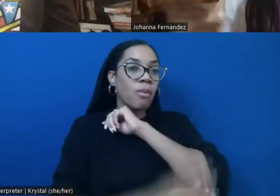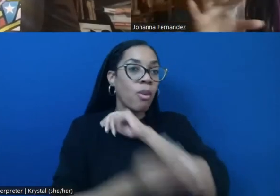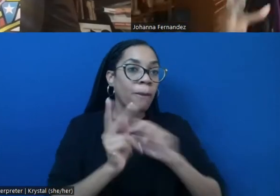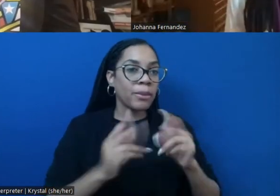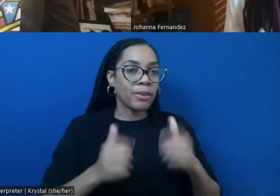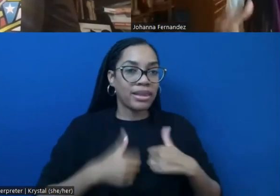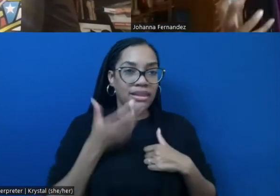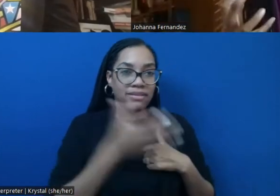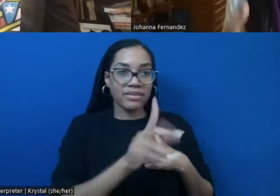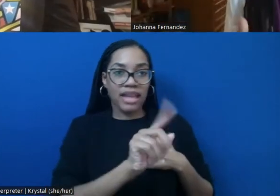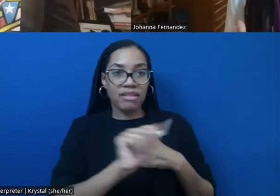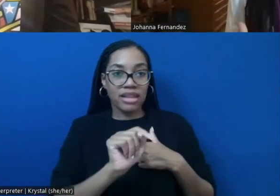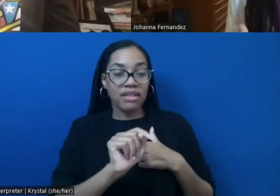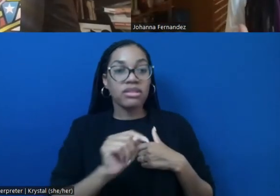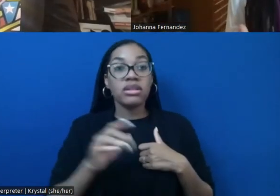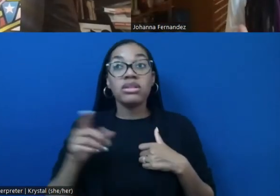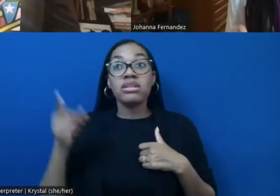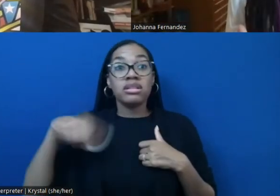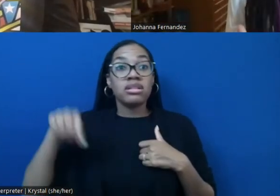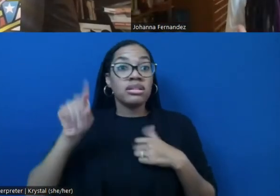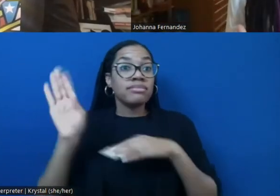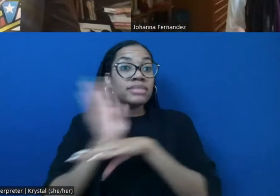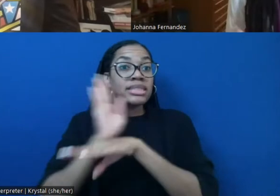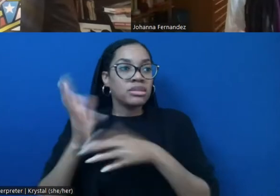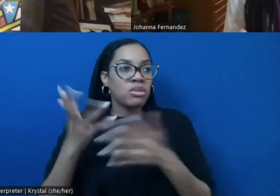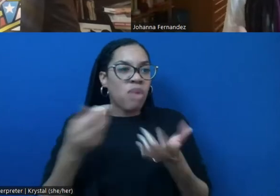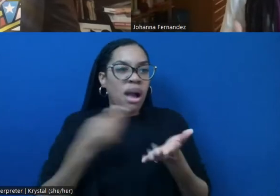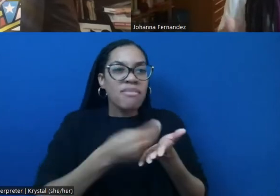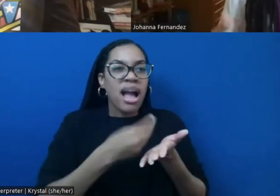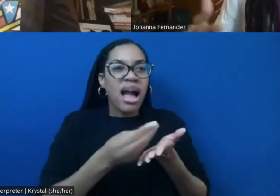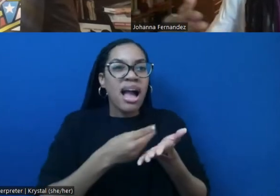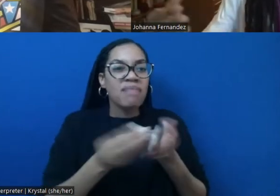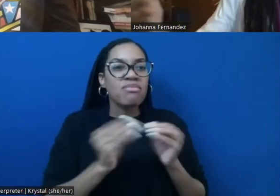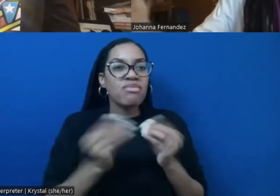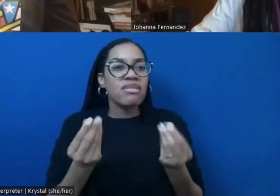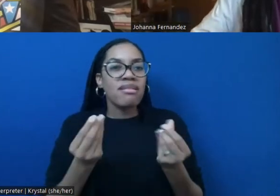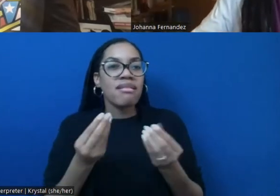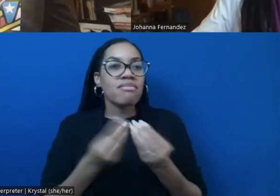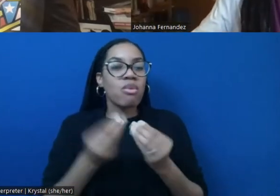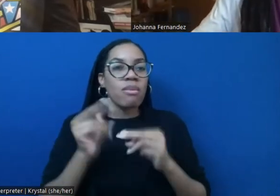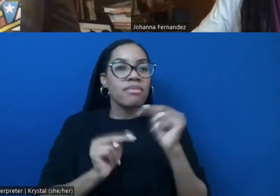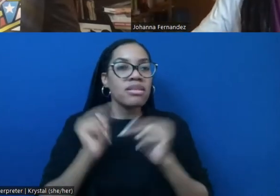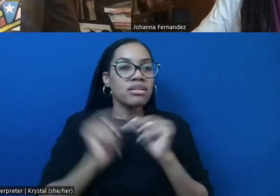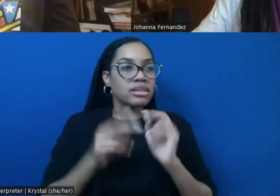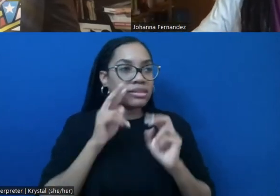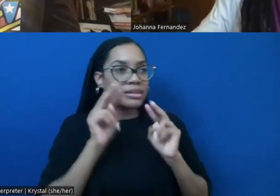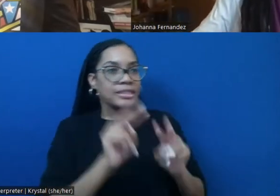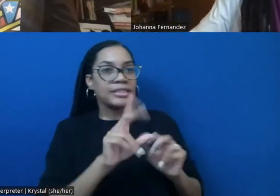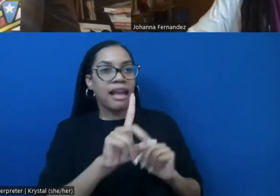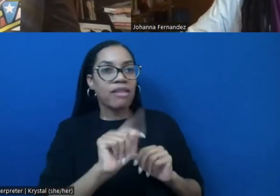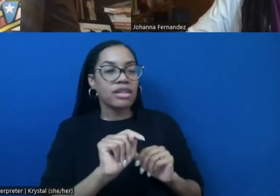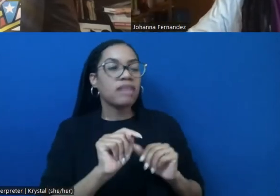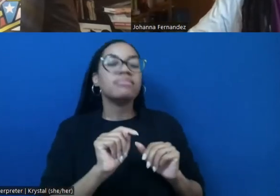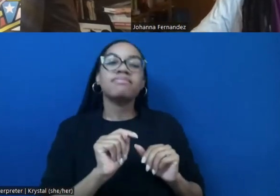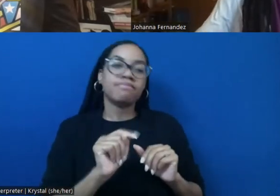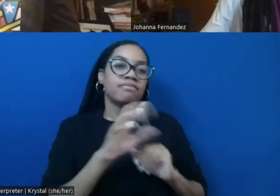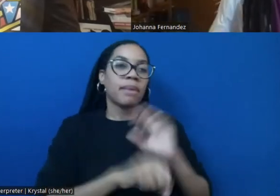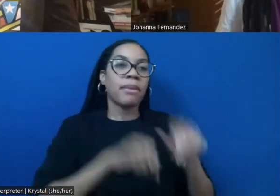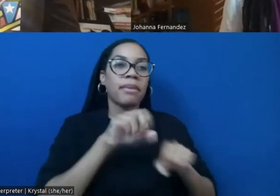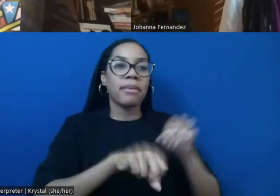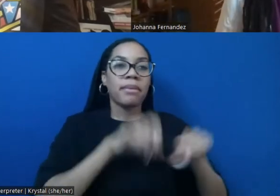displaced out of their living quarters to inhospitable neighborhoods. So